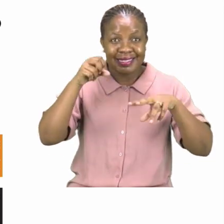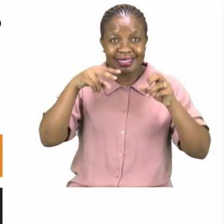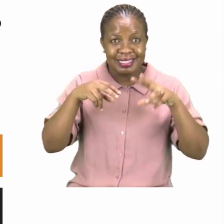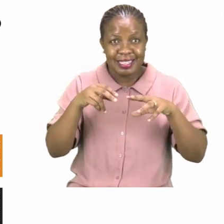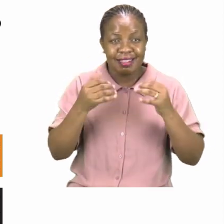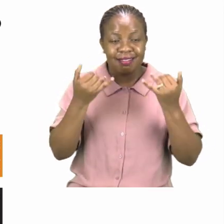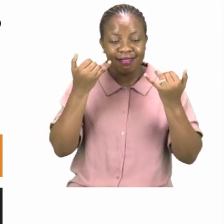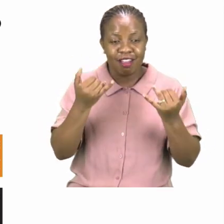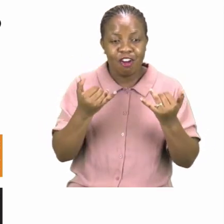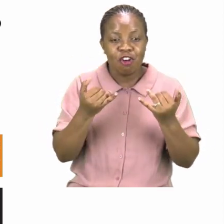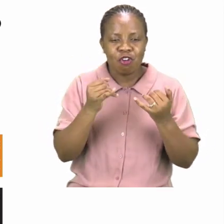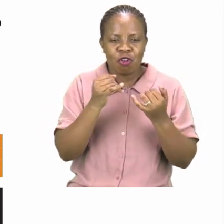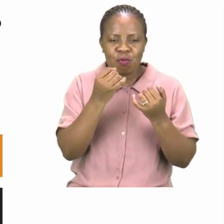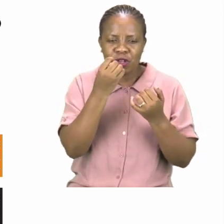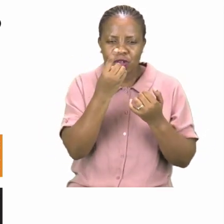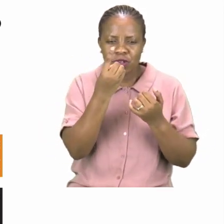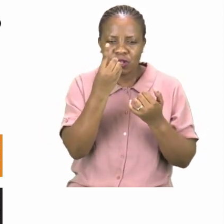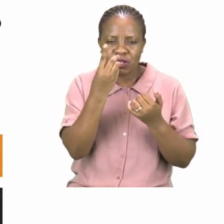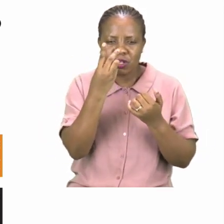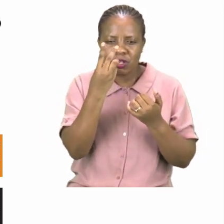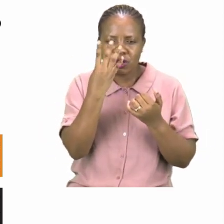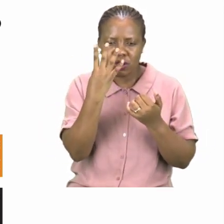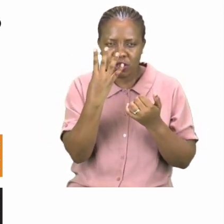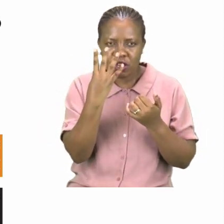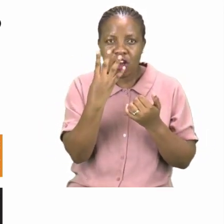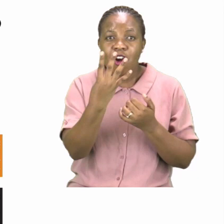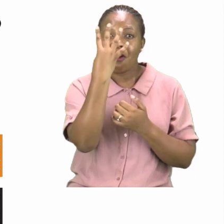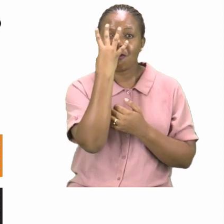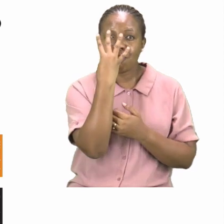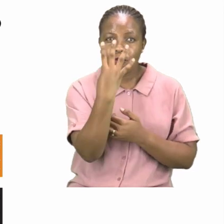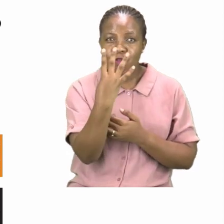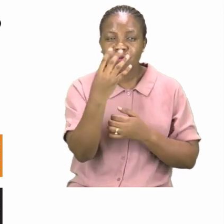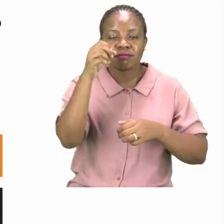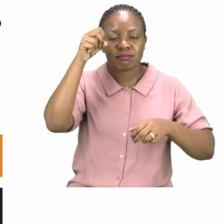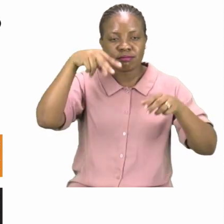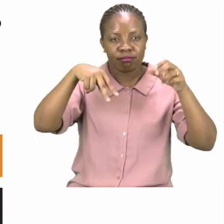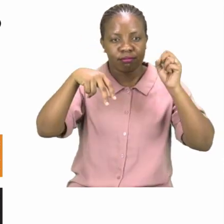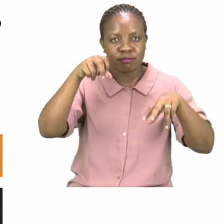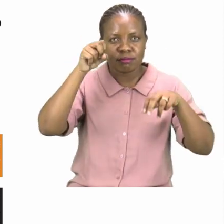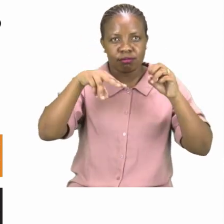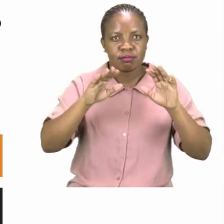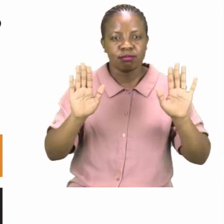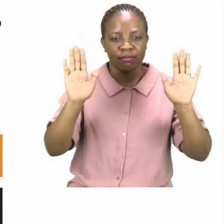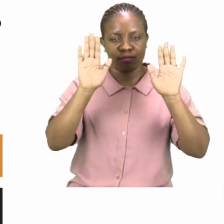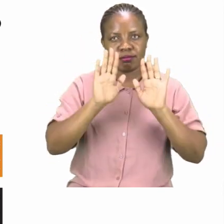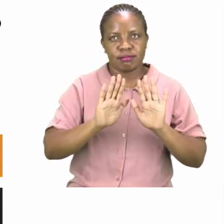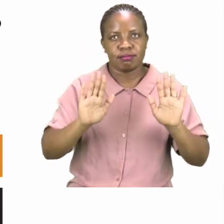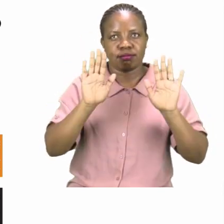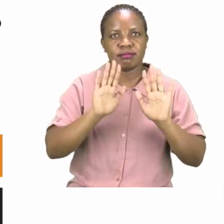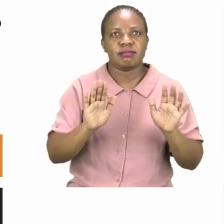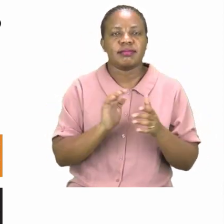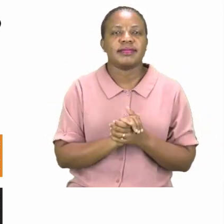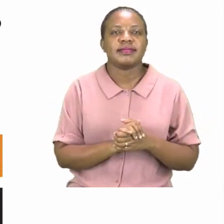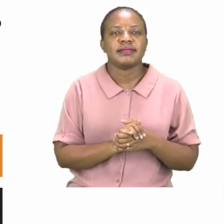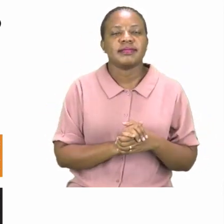stars. Now, maybe some of you don't know how many four is. So I am going to show